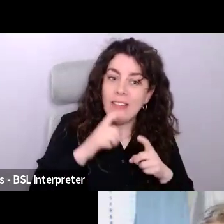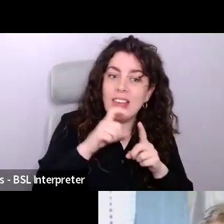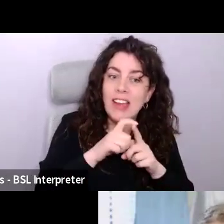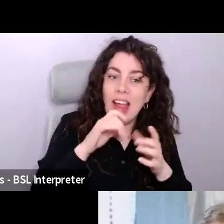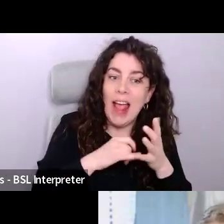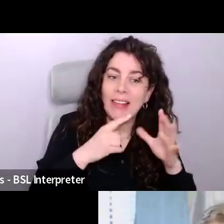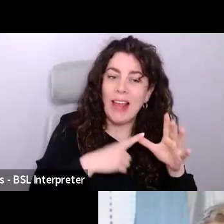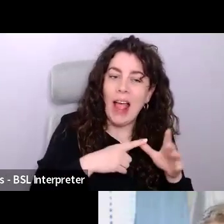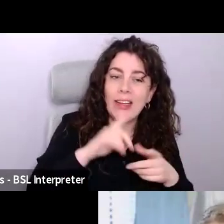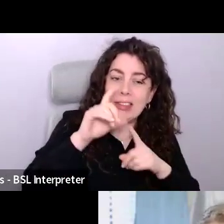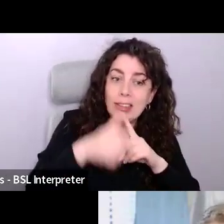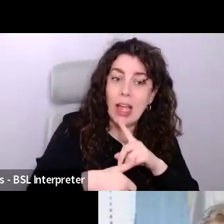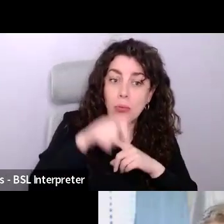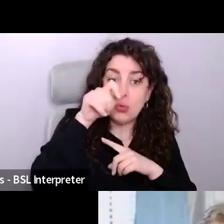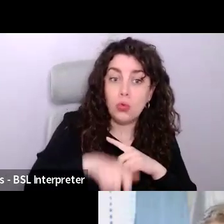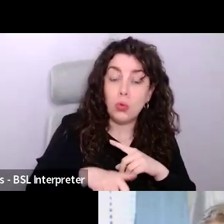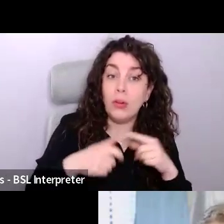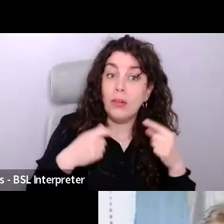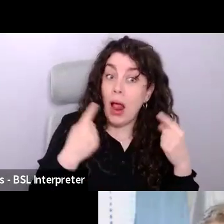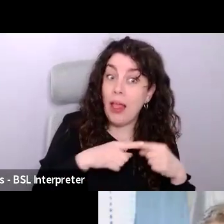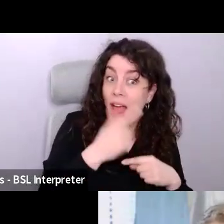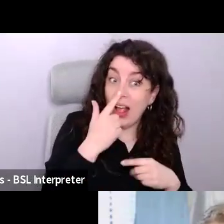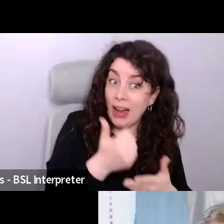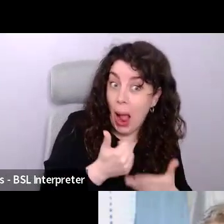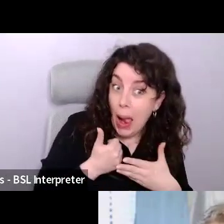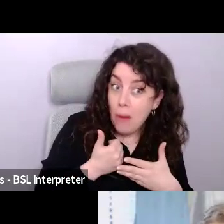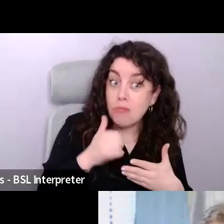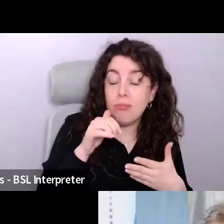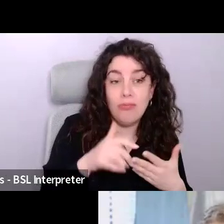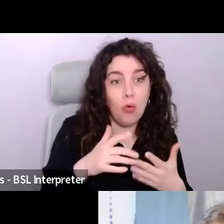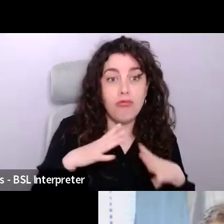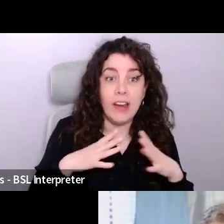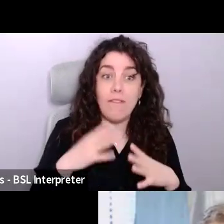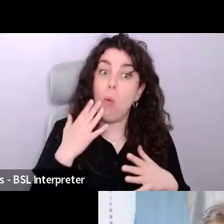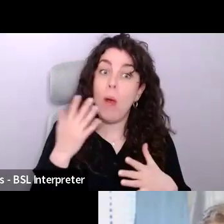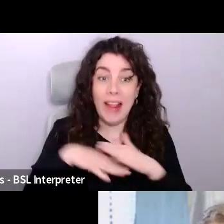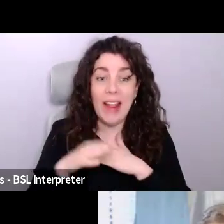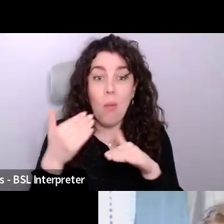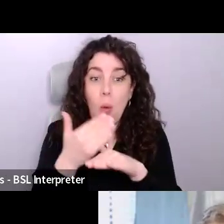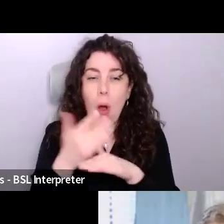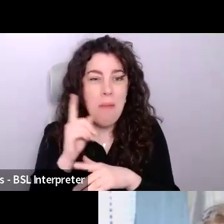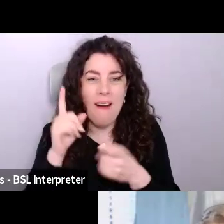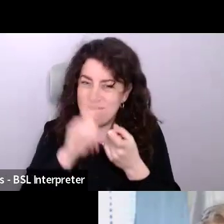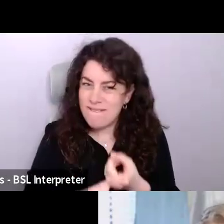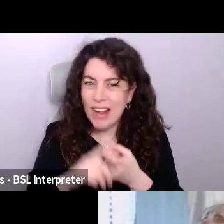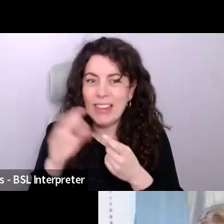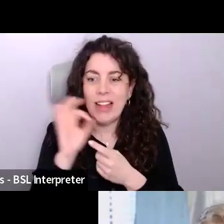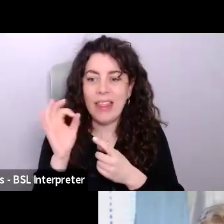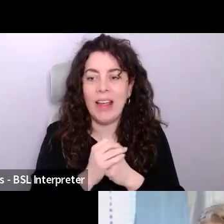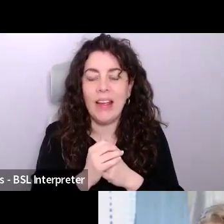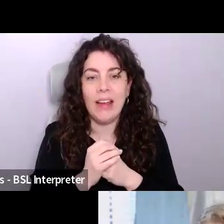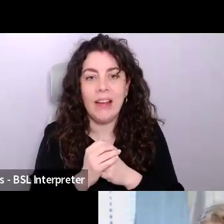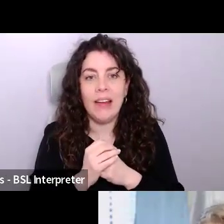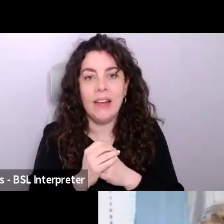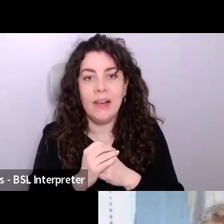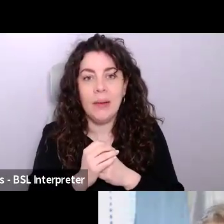assuming a lot of that can translate and that will give you ideas to ask for in the workplace, but it's not set in stone. You can, you know, conditions evolve